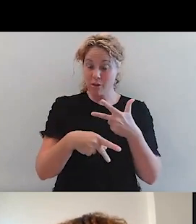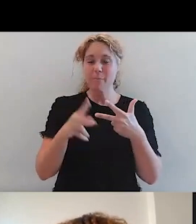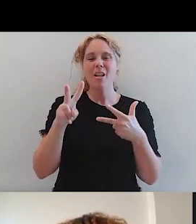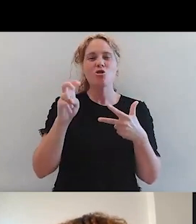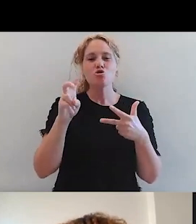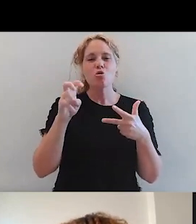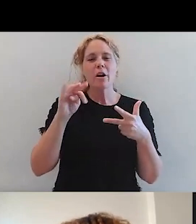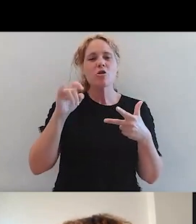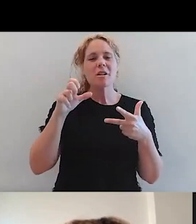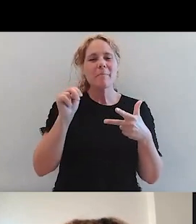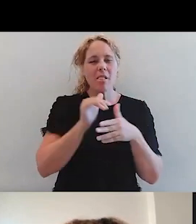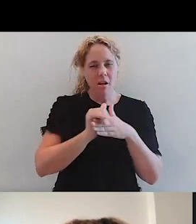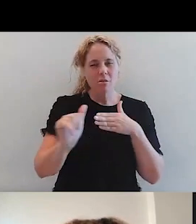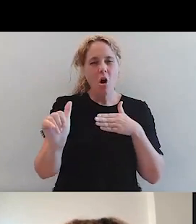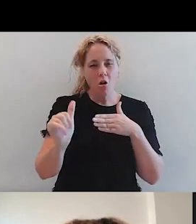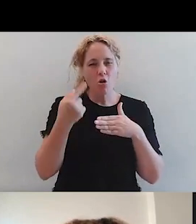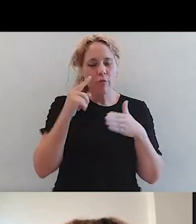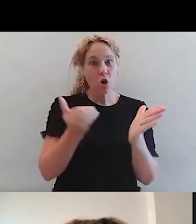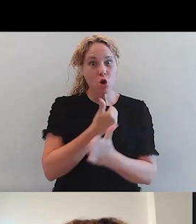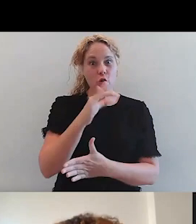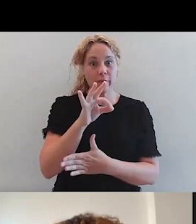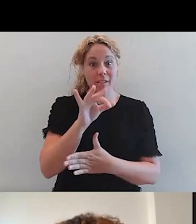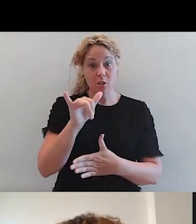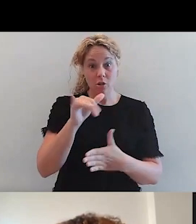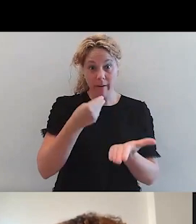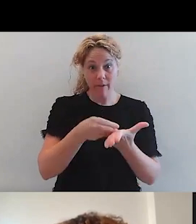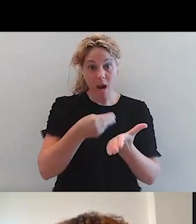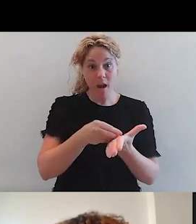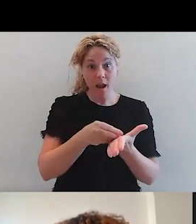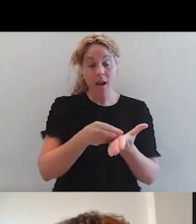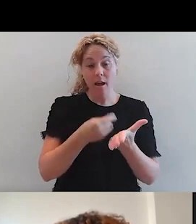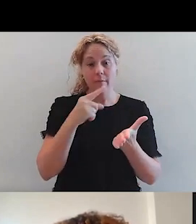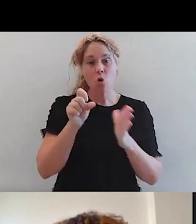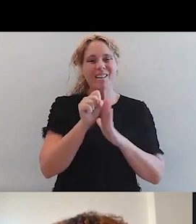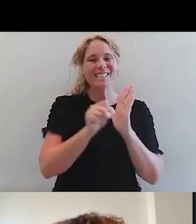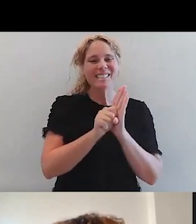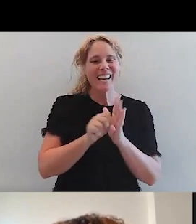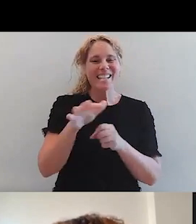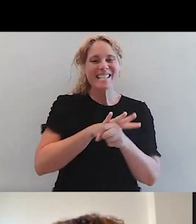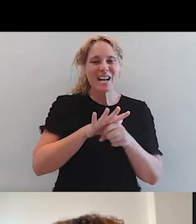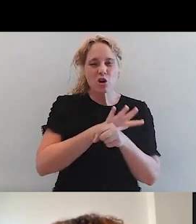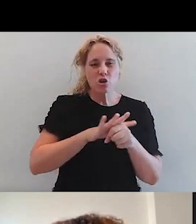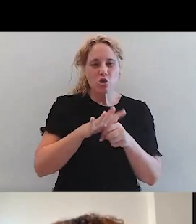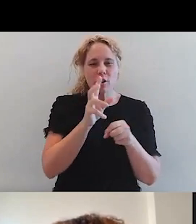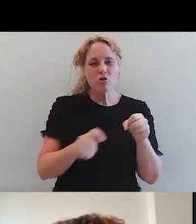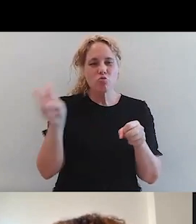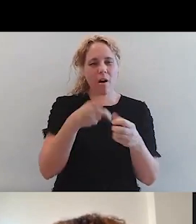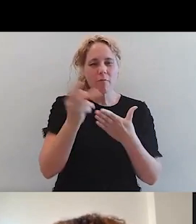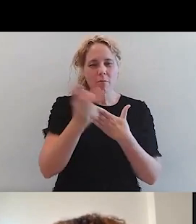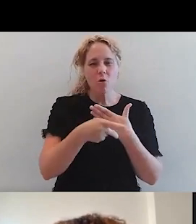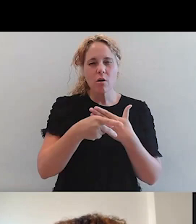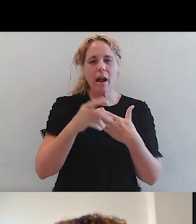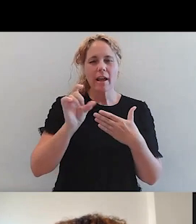million for the new fiscal year funding for the state, territory, the tribal programs, and the crisis center